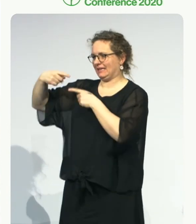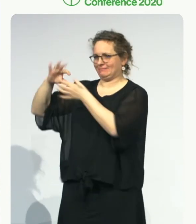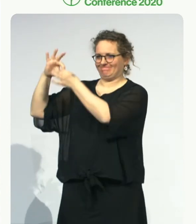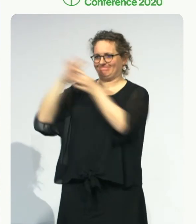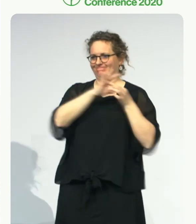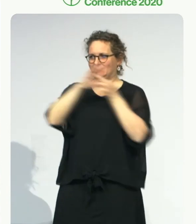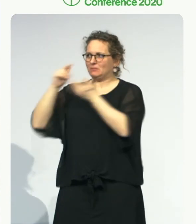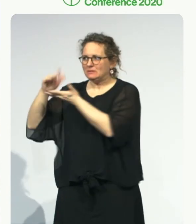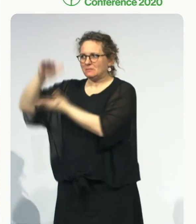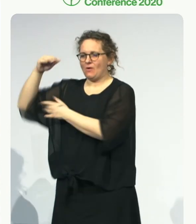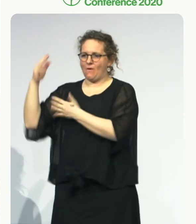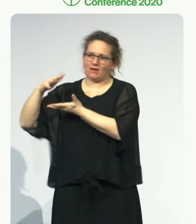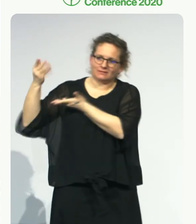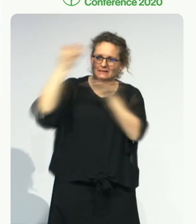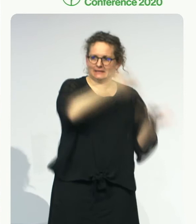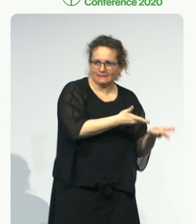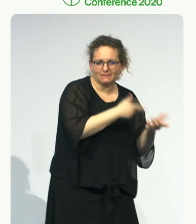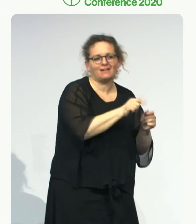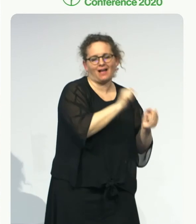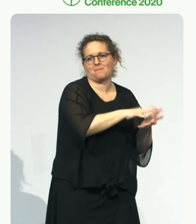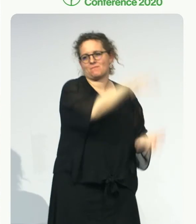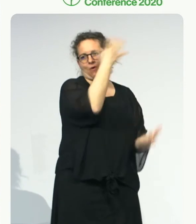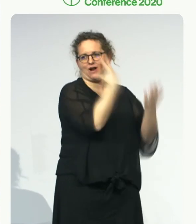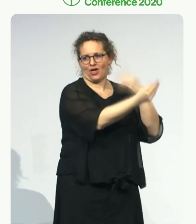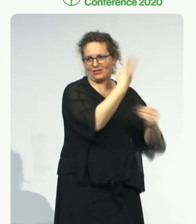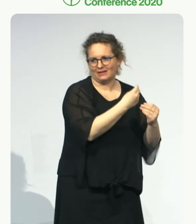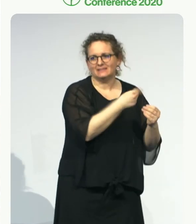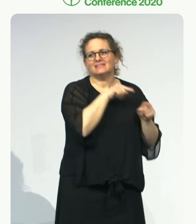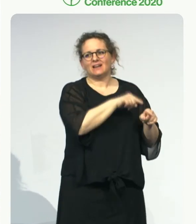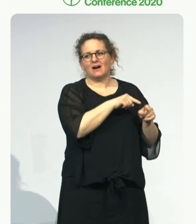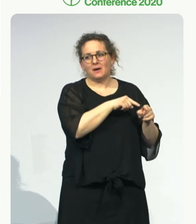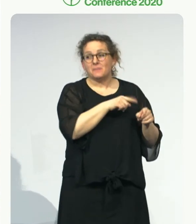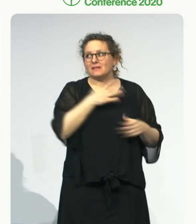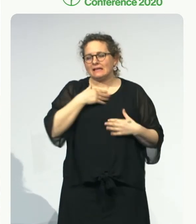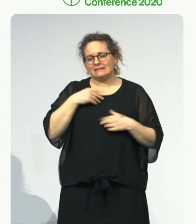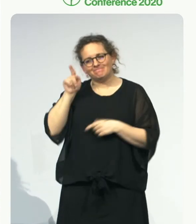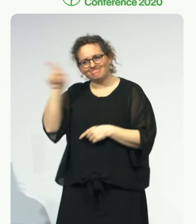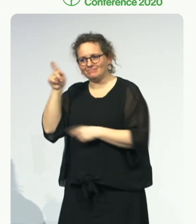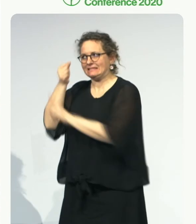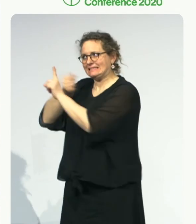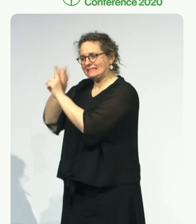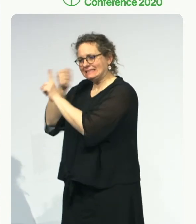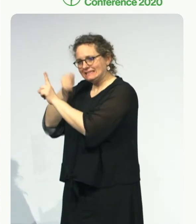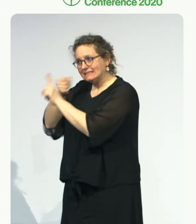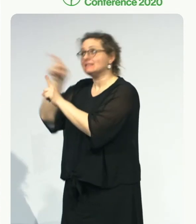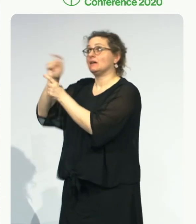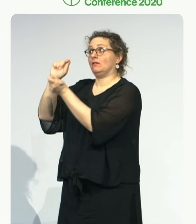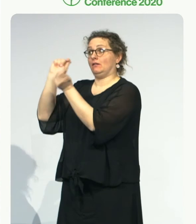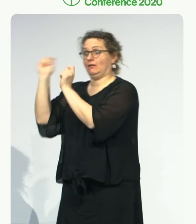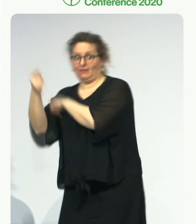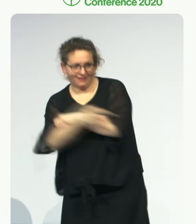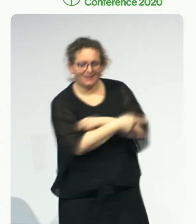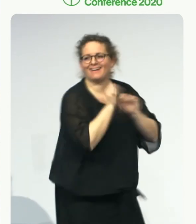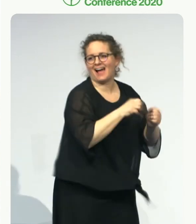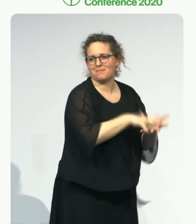and to really talk about some of these things. So we are hoping that the policy will shape the way forward, and of course, resources